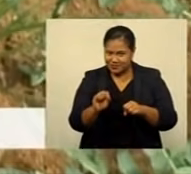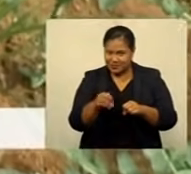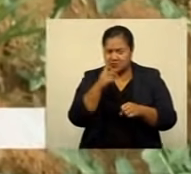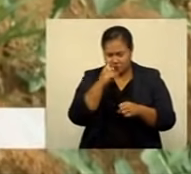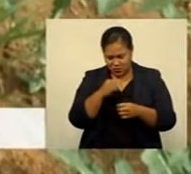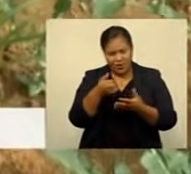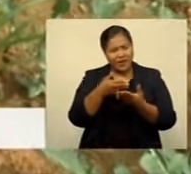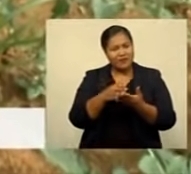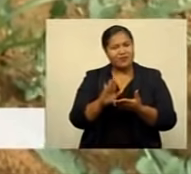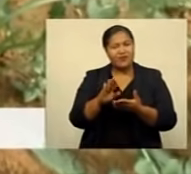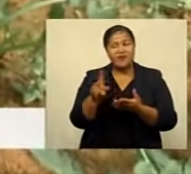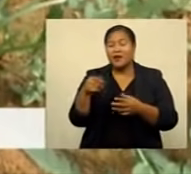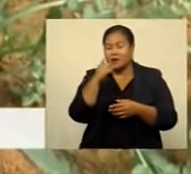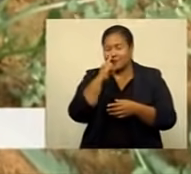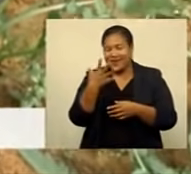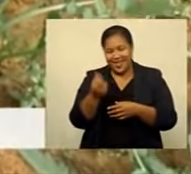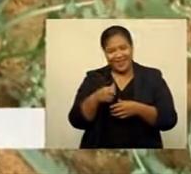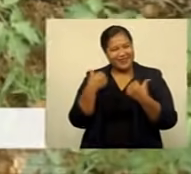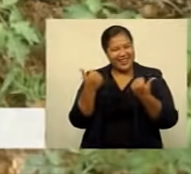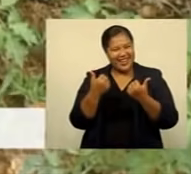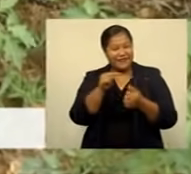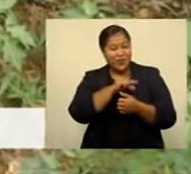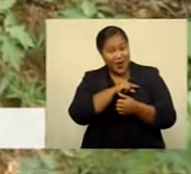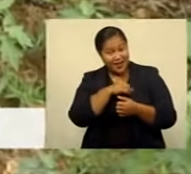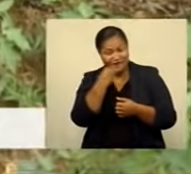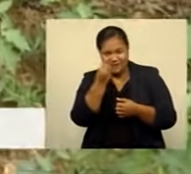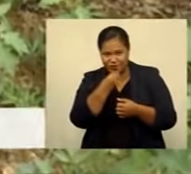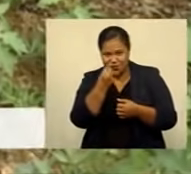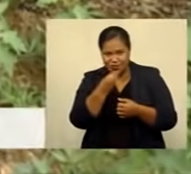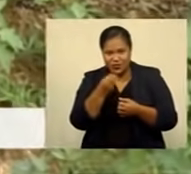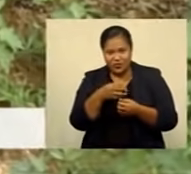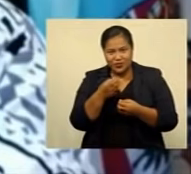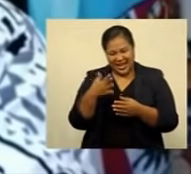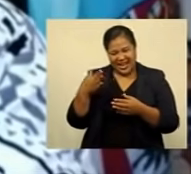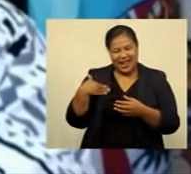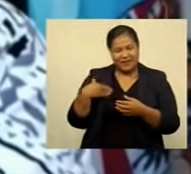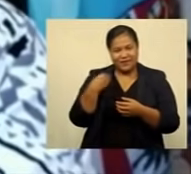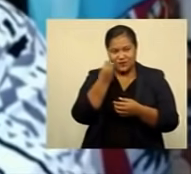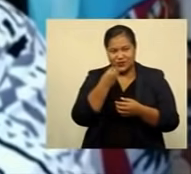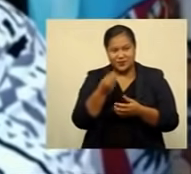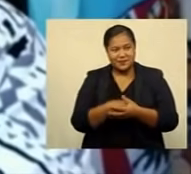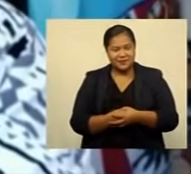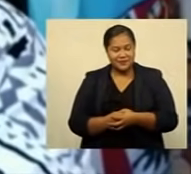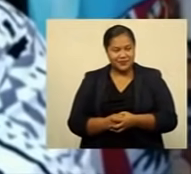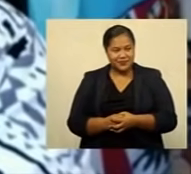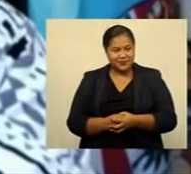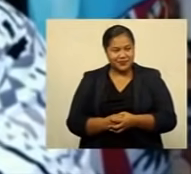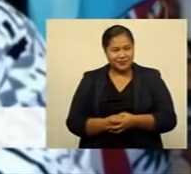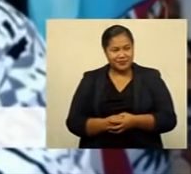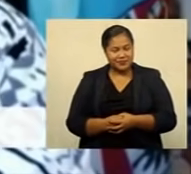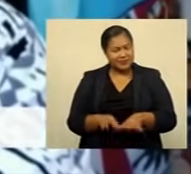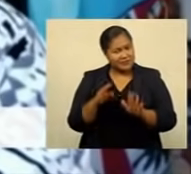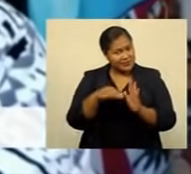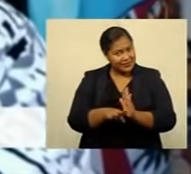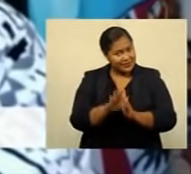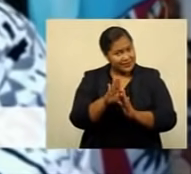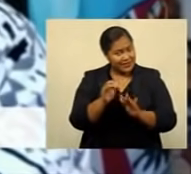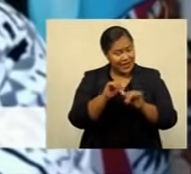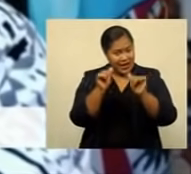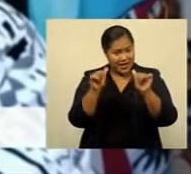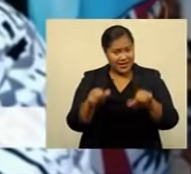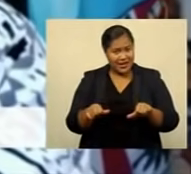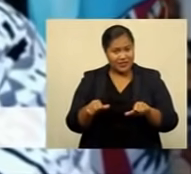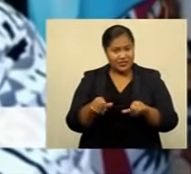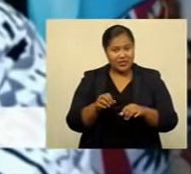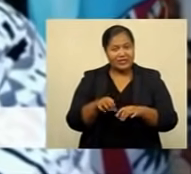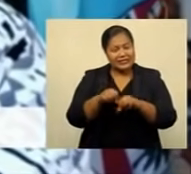enough high-quality food to healthy and fulfilling life. A resilient agricultural system will be diverse so